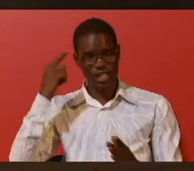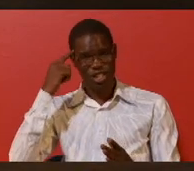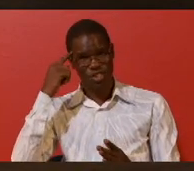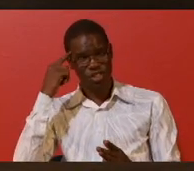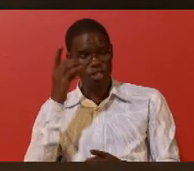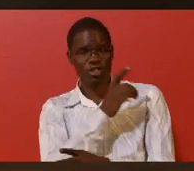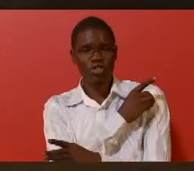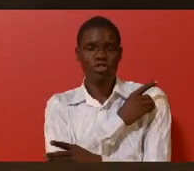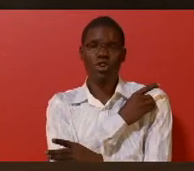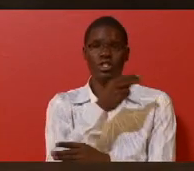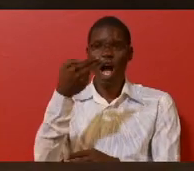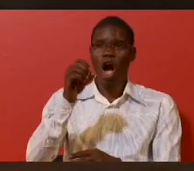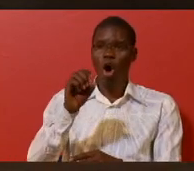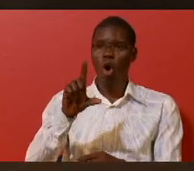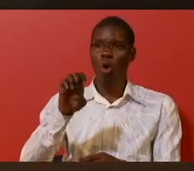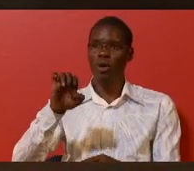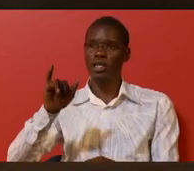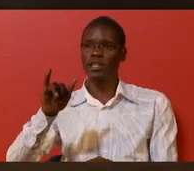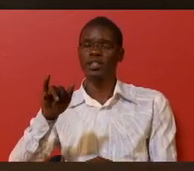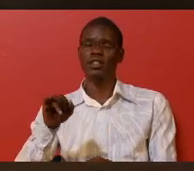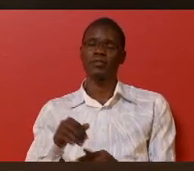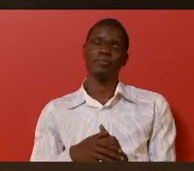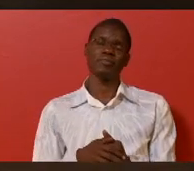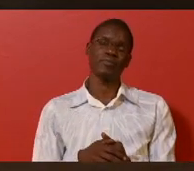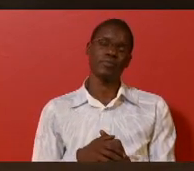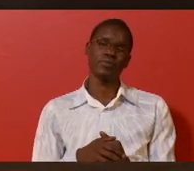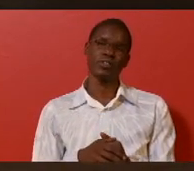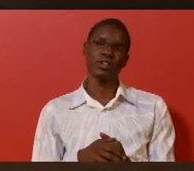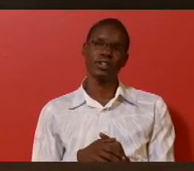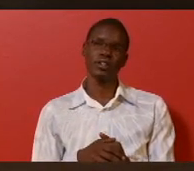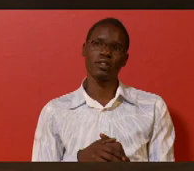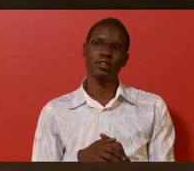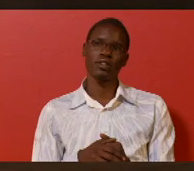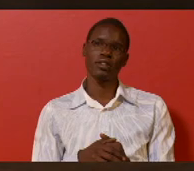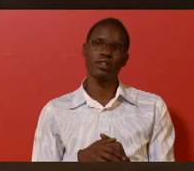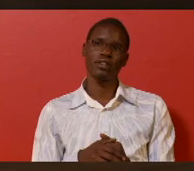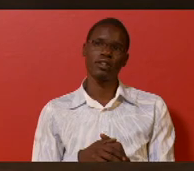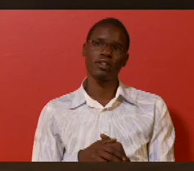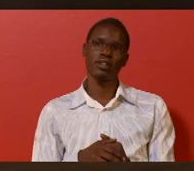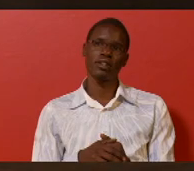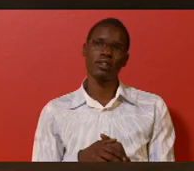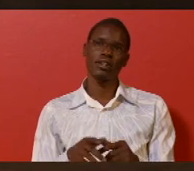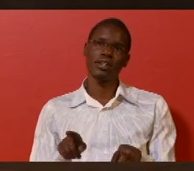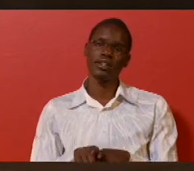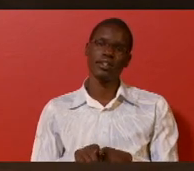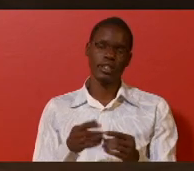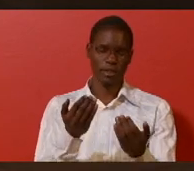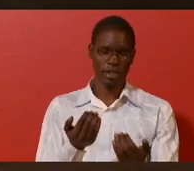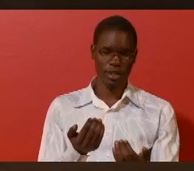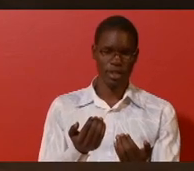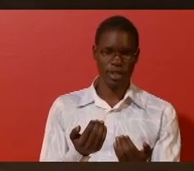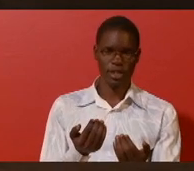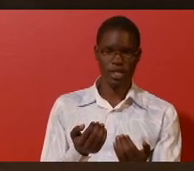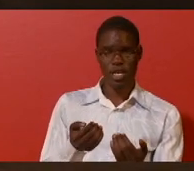Dr. Willard Harley, and he writes a book, you may want to write it down, and it's His Needs, Her